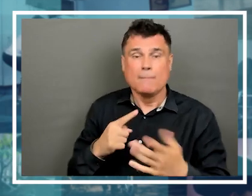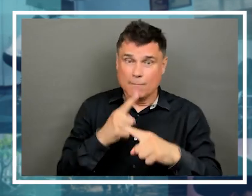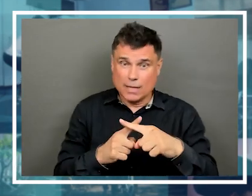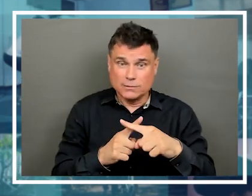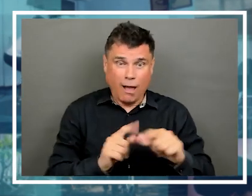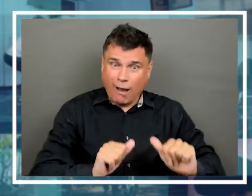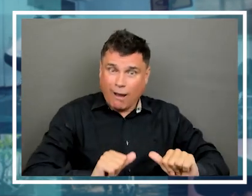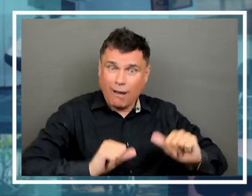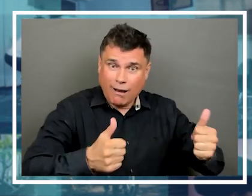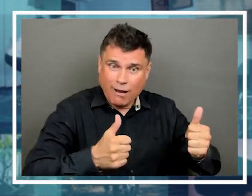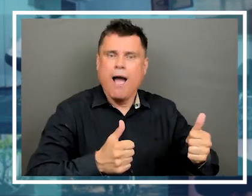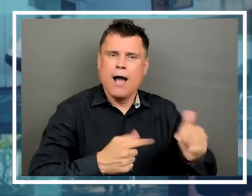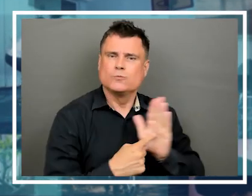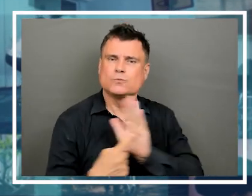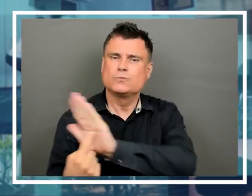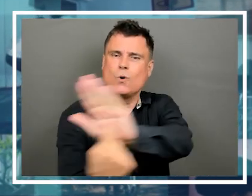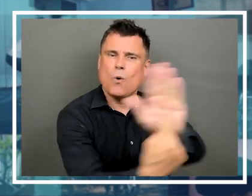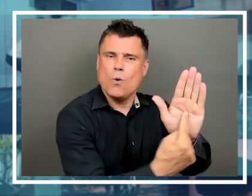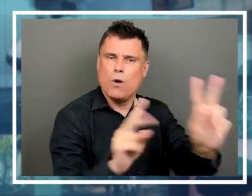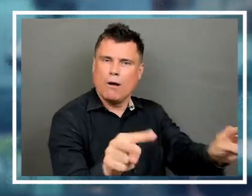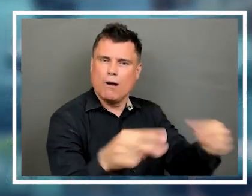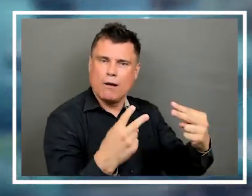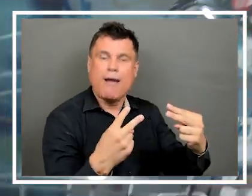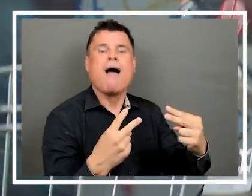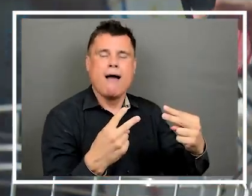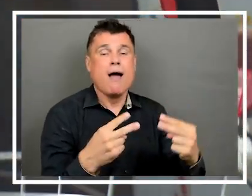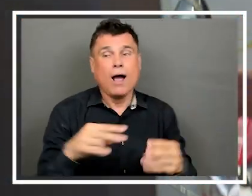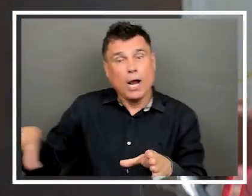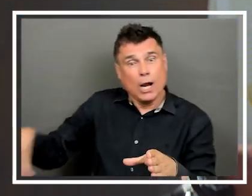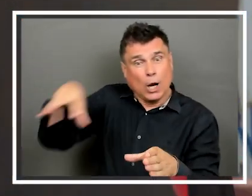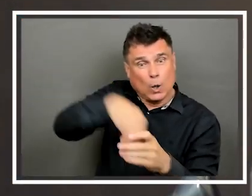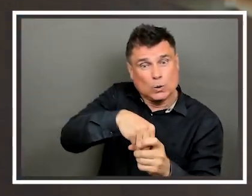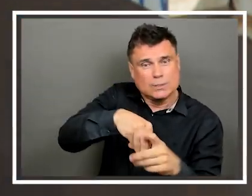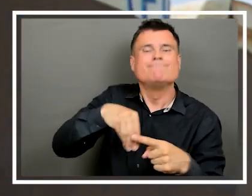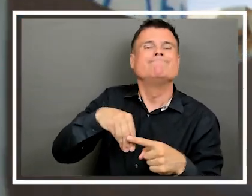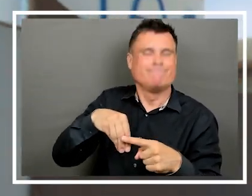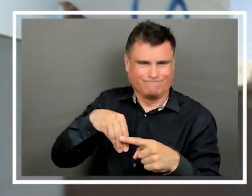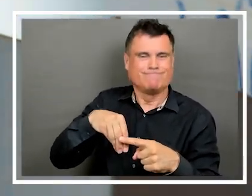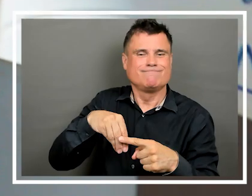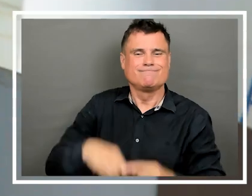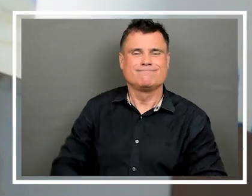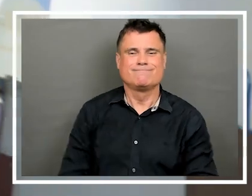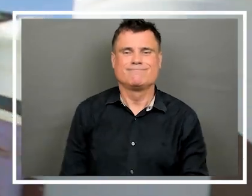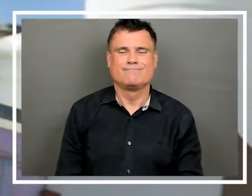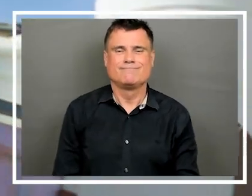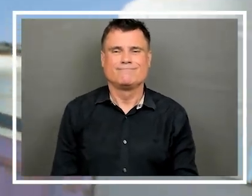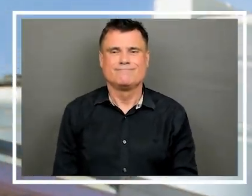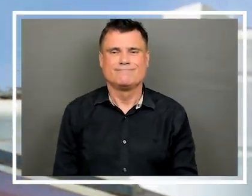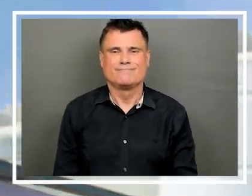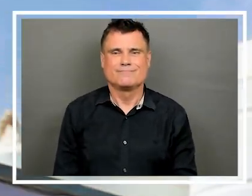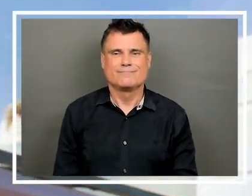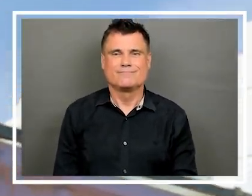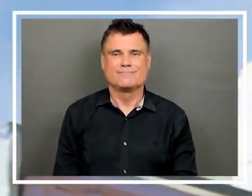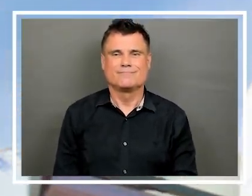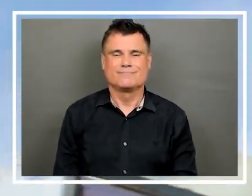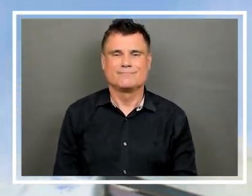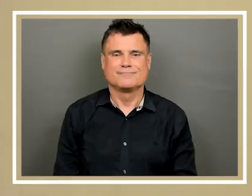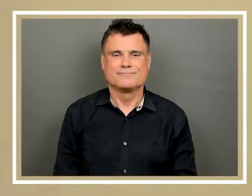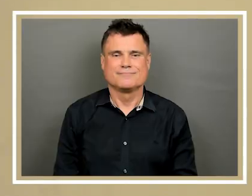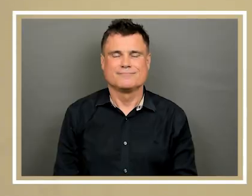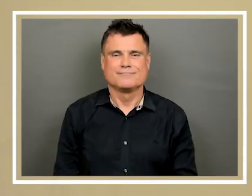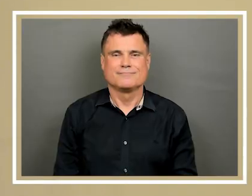Yusra Hakawati, Mercy Corps, Jordan. Ahmad, 16, rides his tricycle.